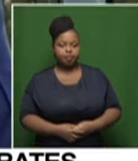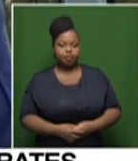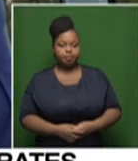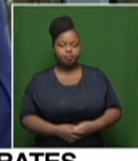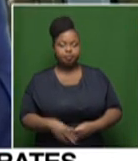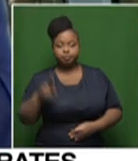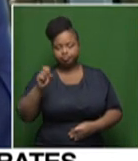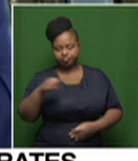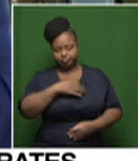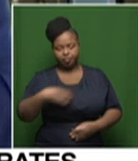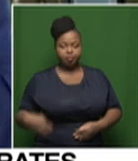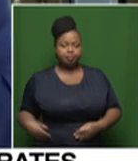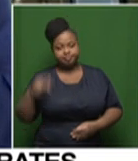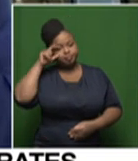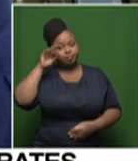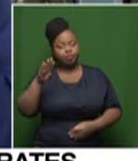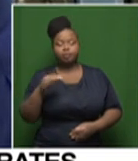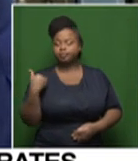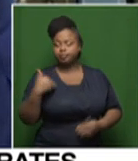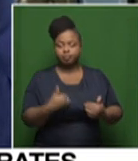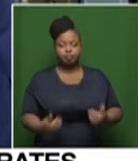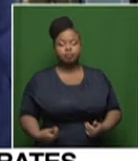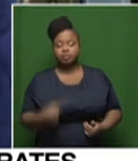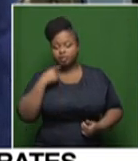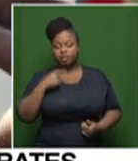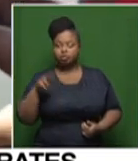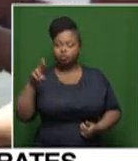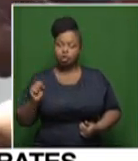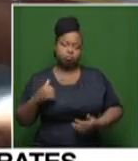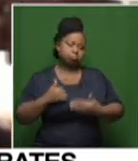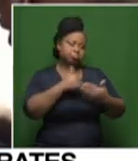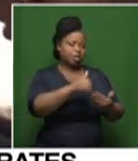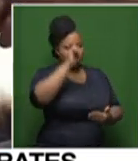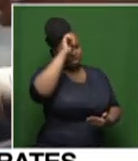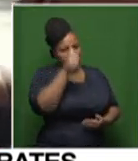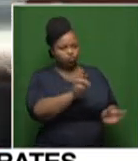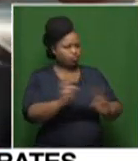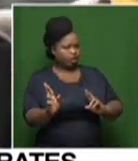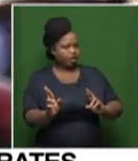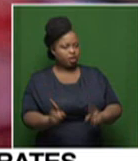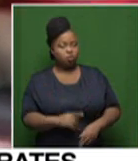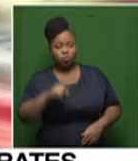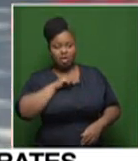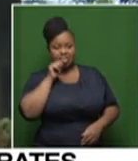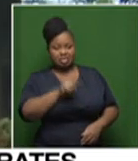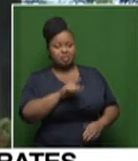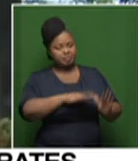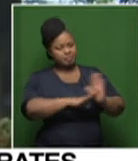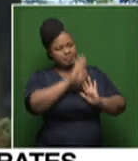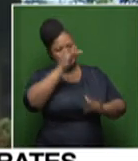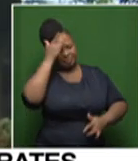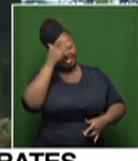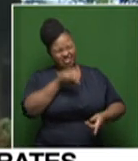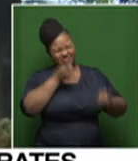U.S. President Joe Biden on Sunday said the United States stands ready to help India deal with a massive spike in coronavirus